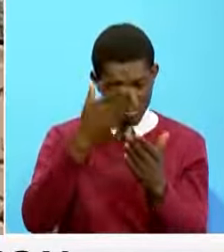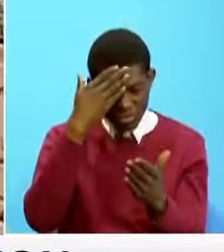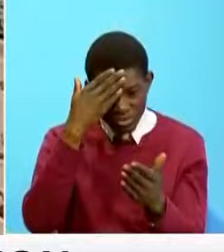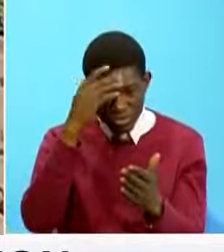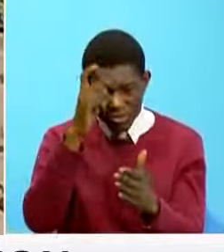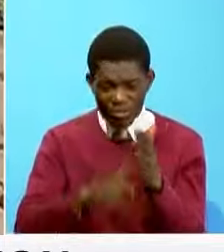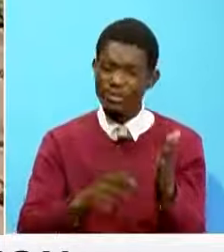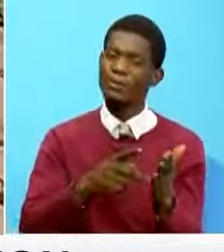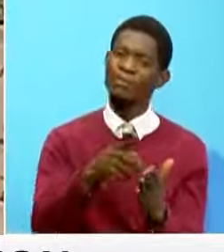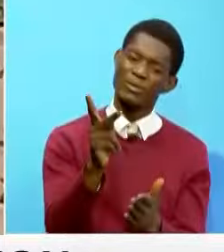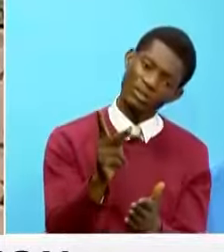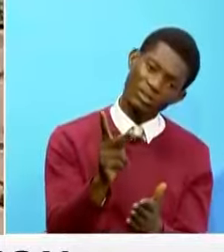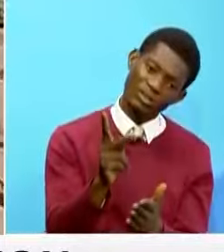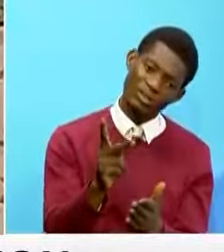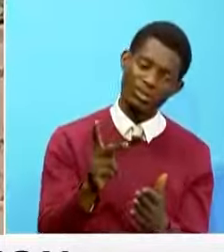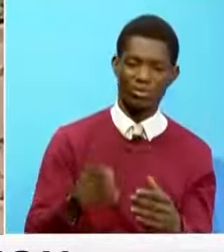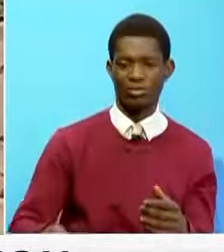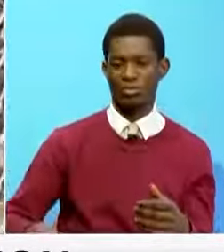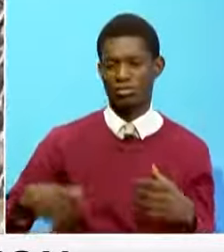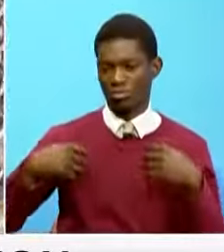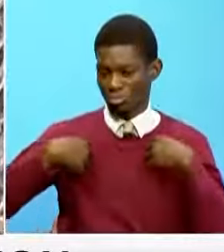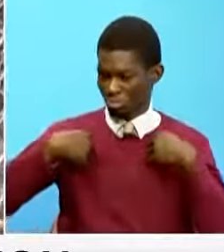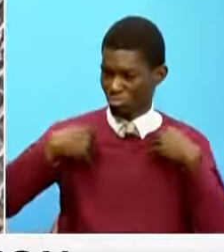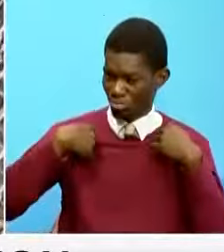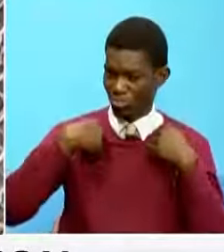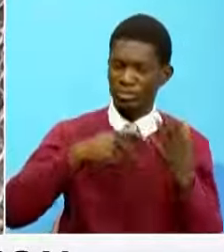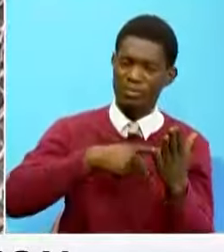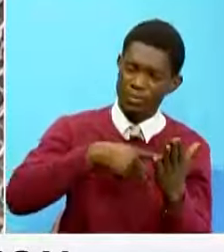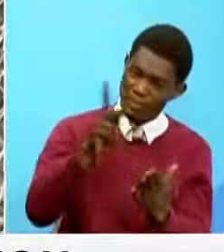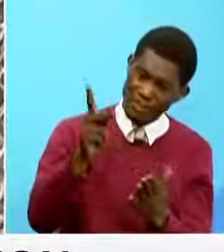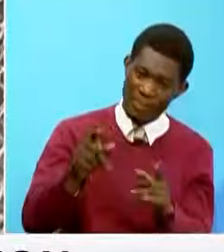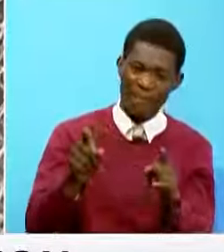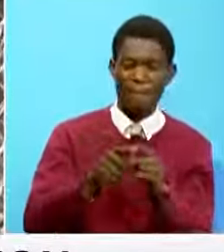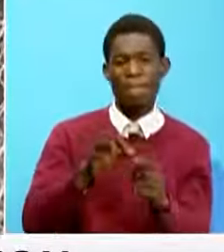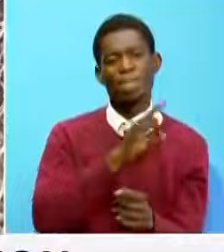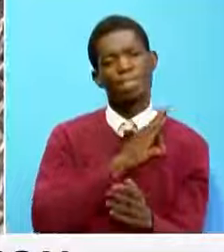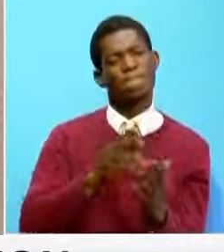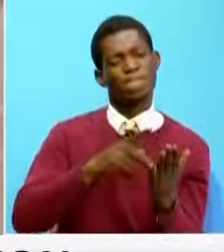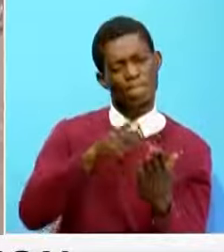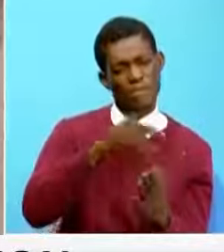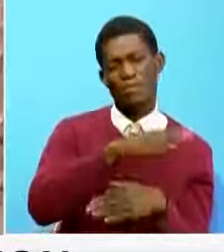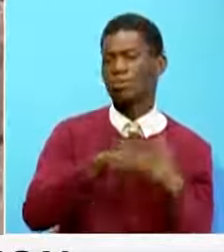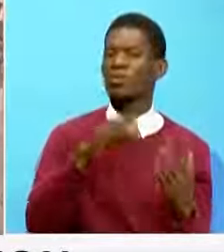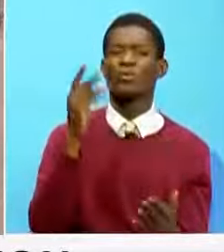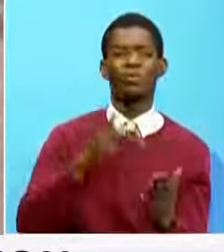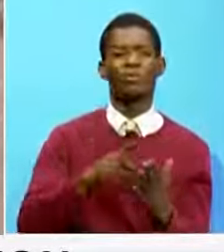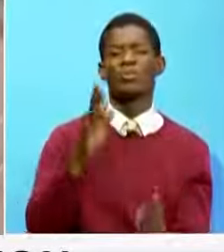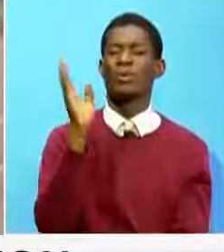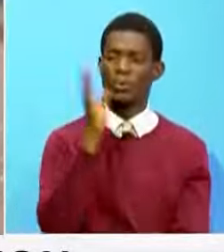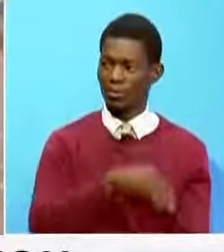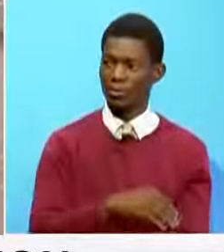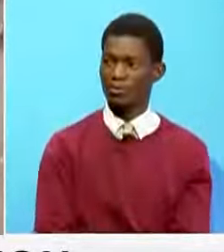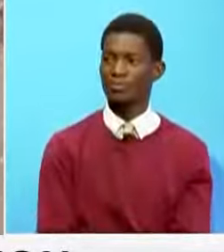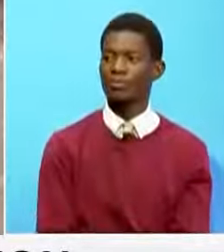allowance, safety attire, accommodation. They are paid 100%. If taken seriously,